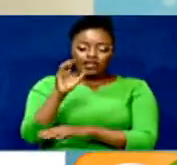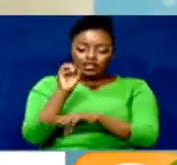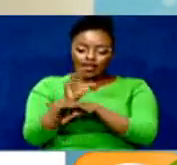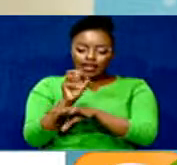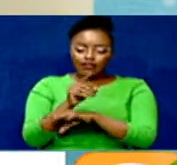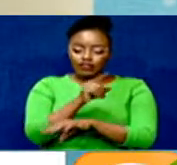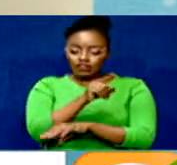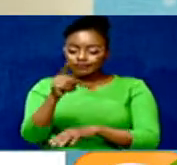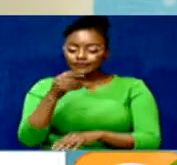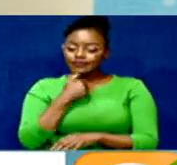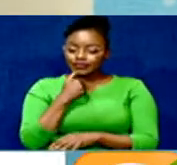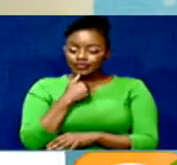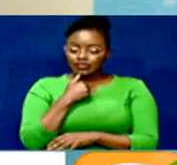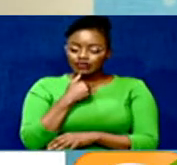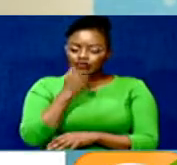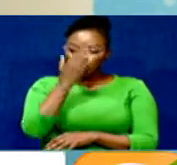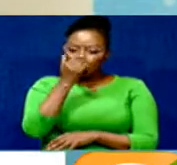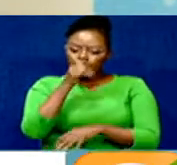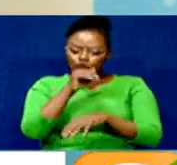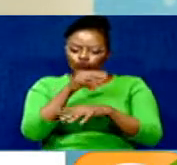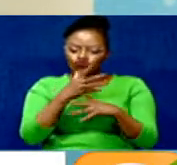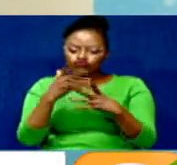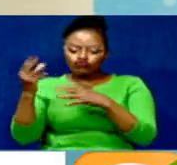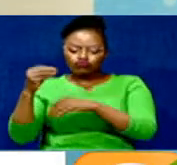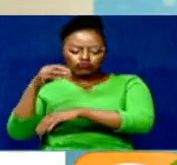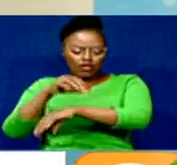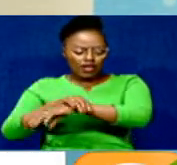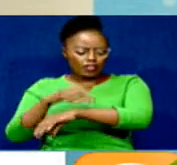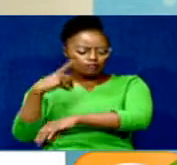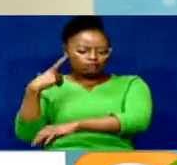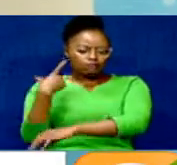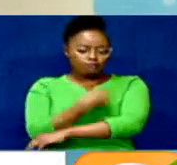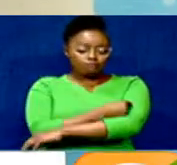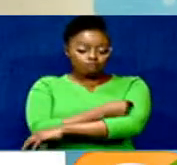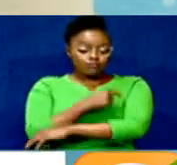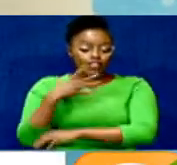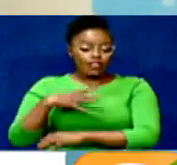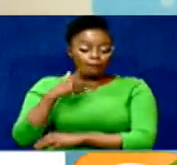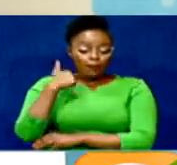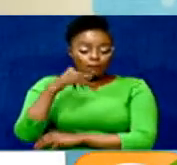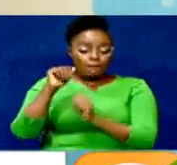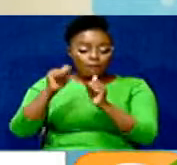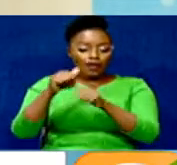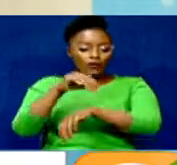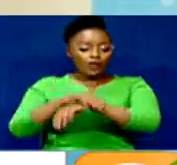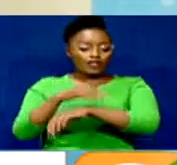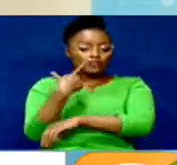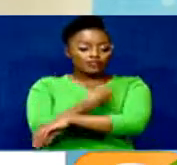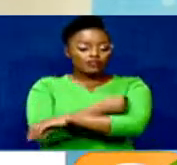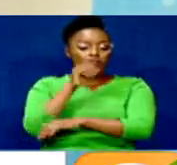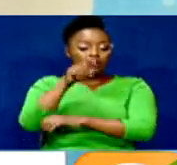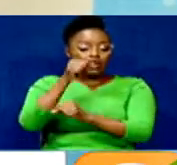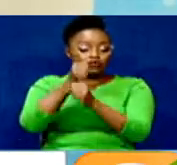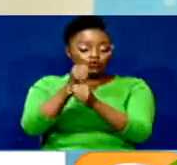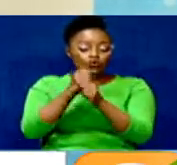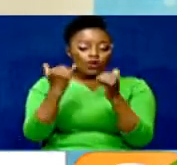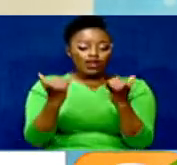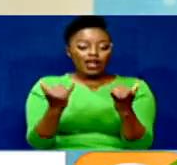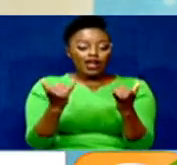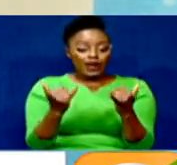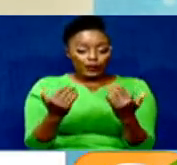advised to get vaccinated. Those who have not been vaccinated should do so